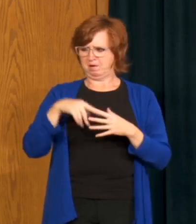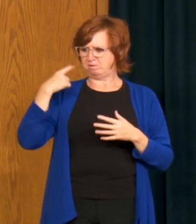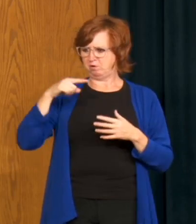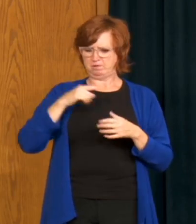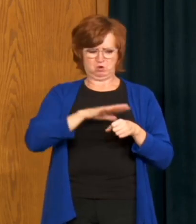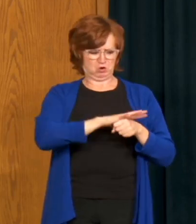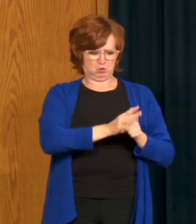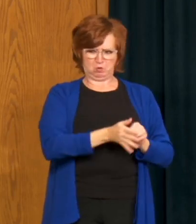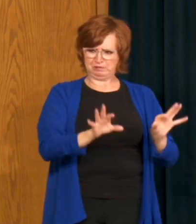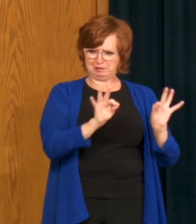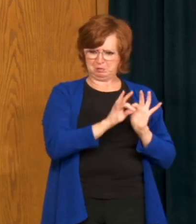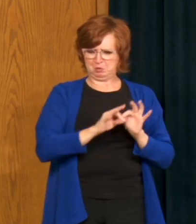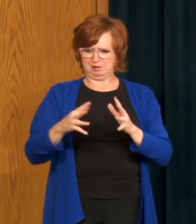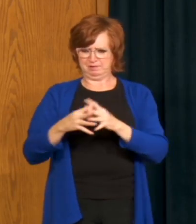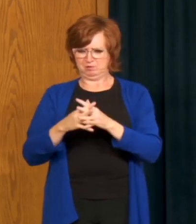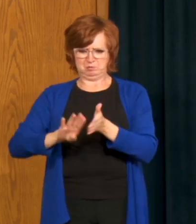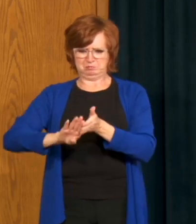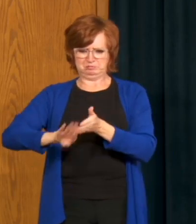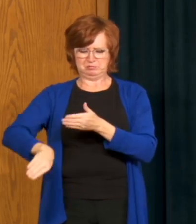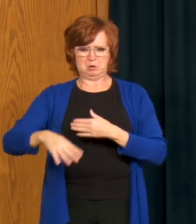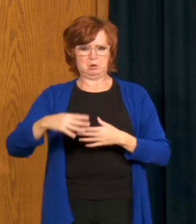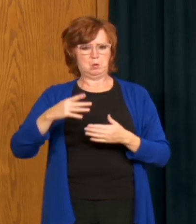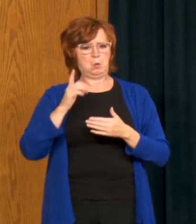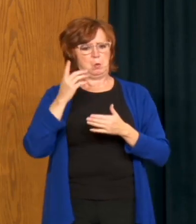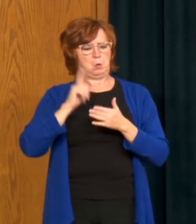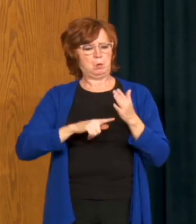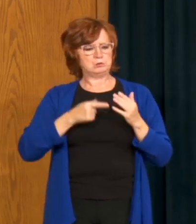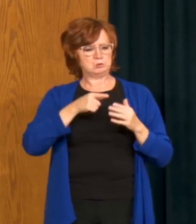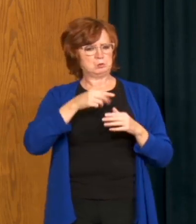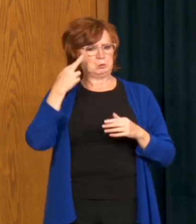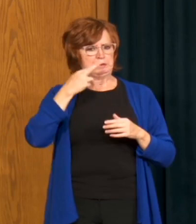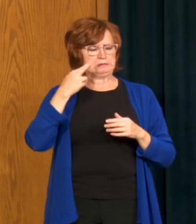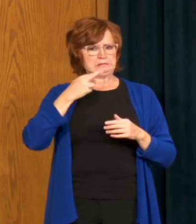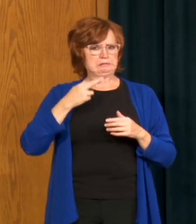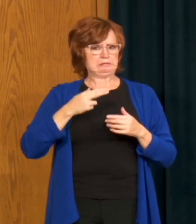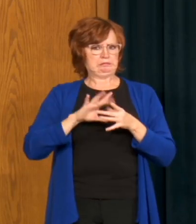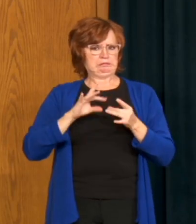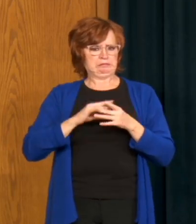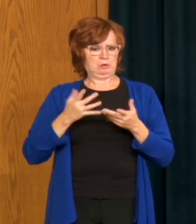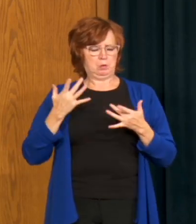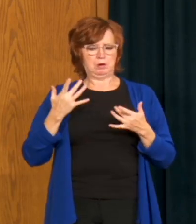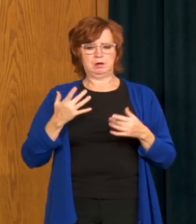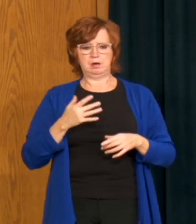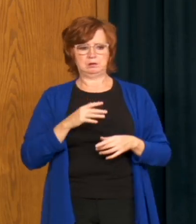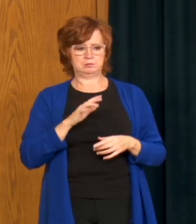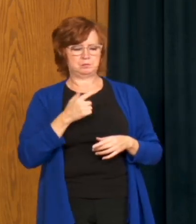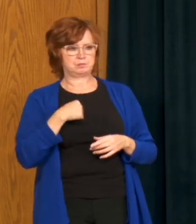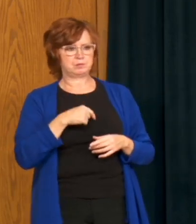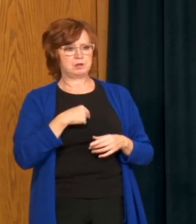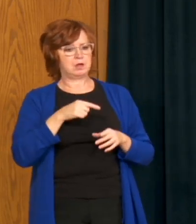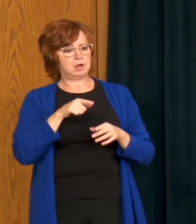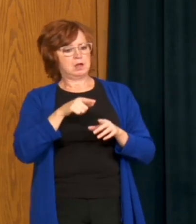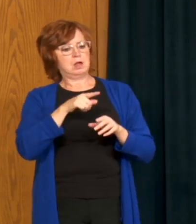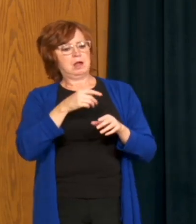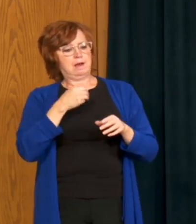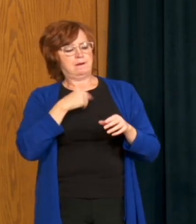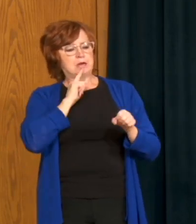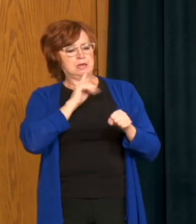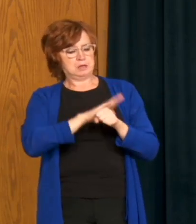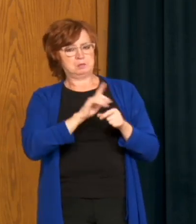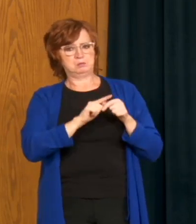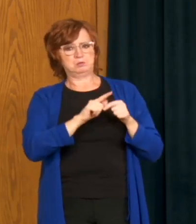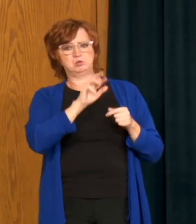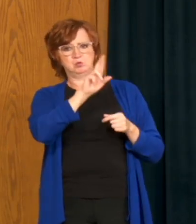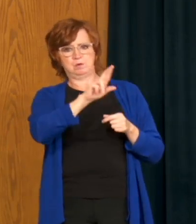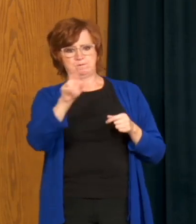priorities? So these, this commitment was made through the Rough Riders with respect to the bid, and they